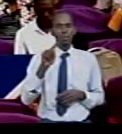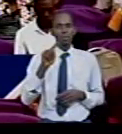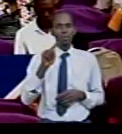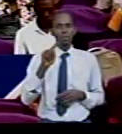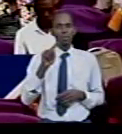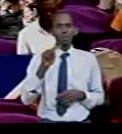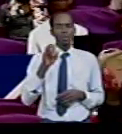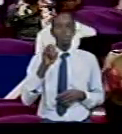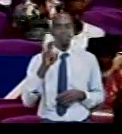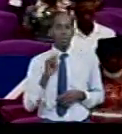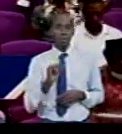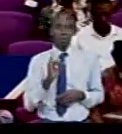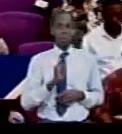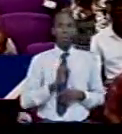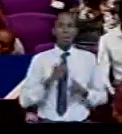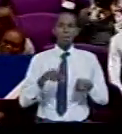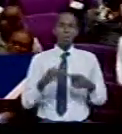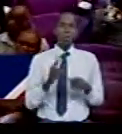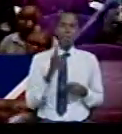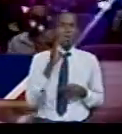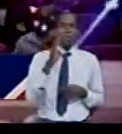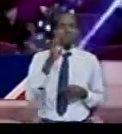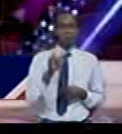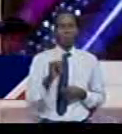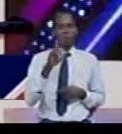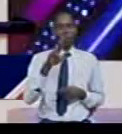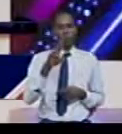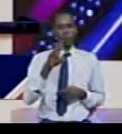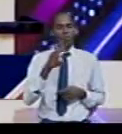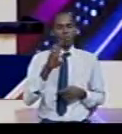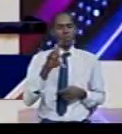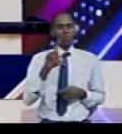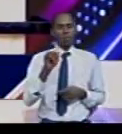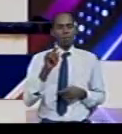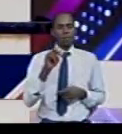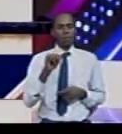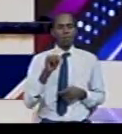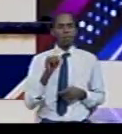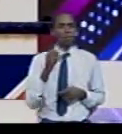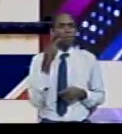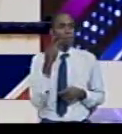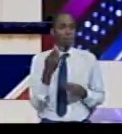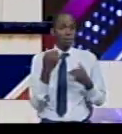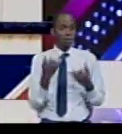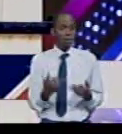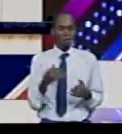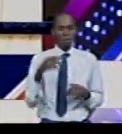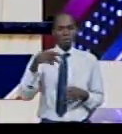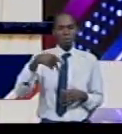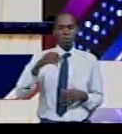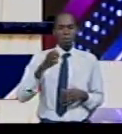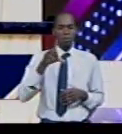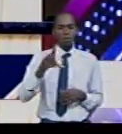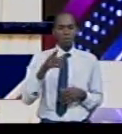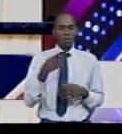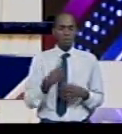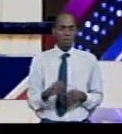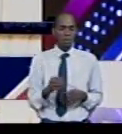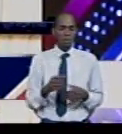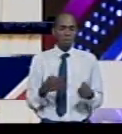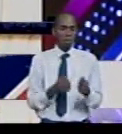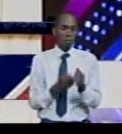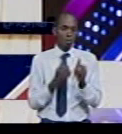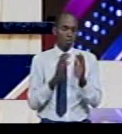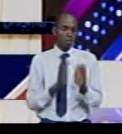revelation. I went up by revelation. Now, Paul the apostle, in his life, after he became converted,